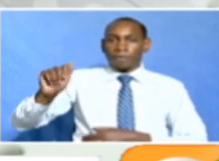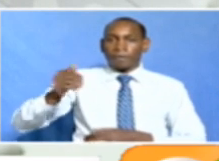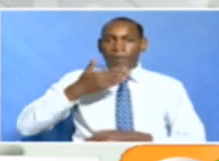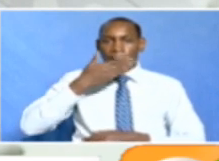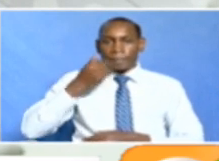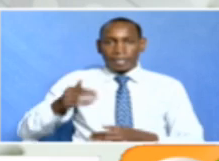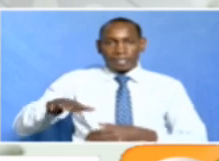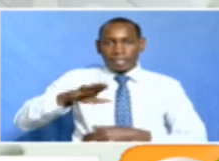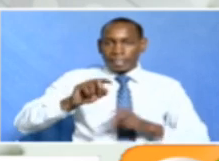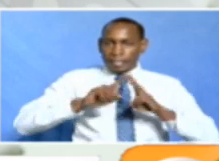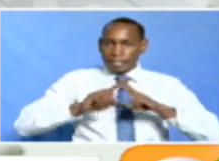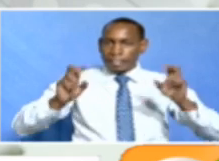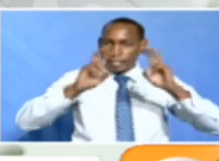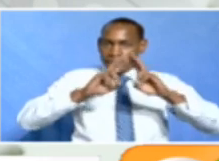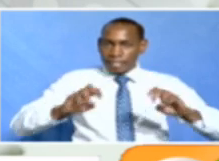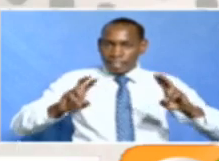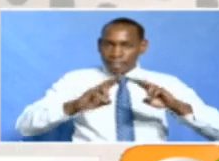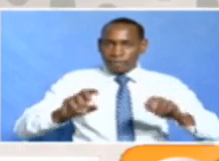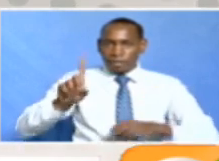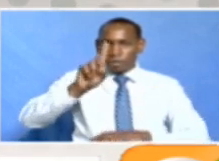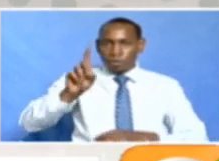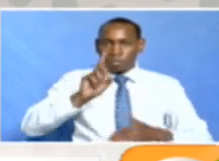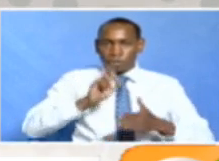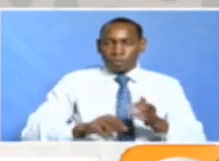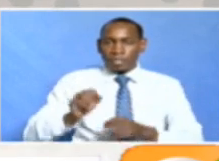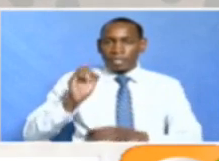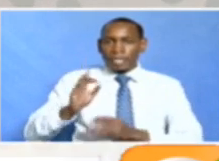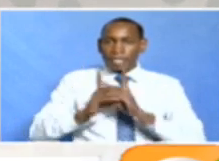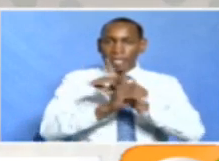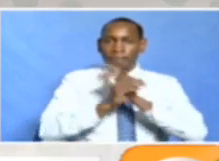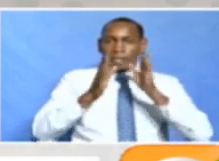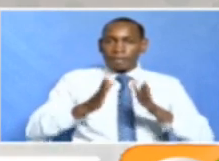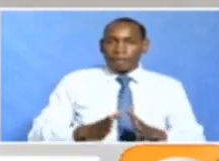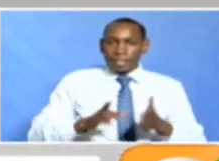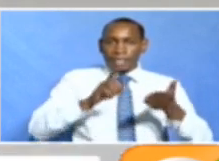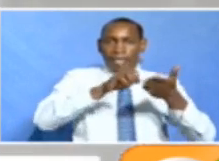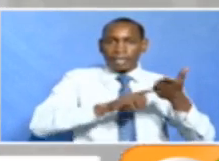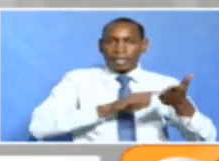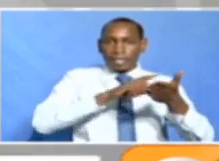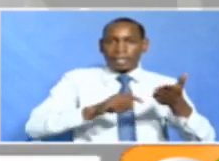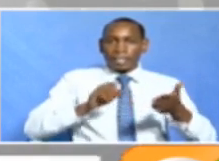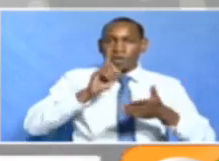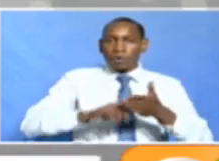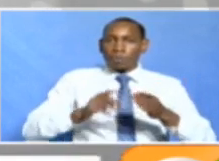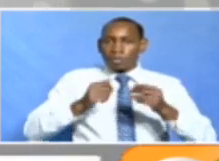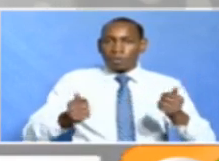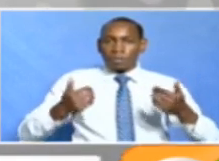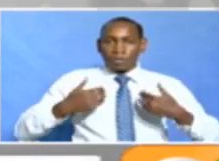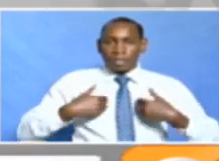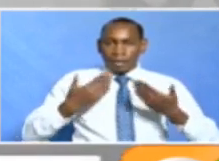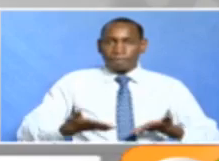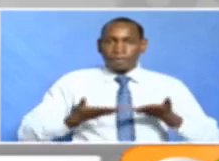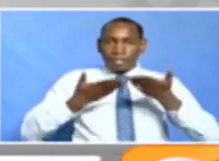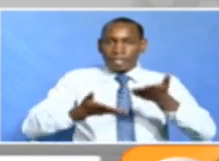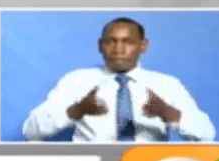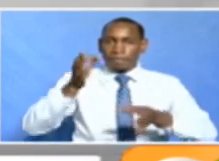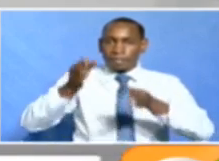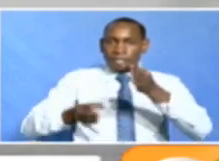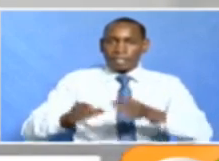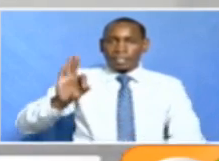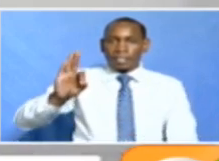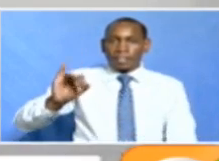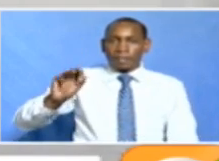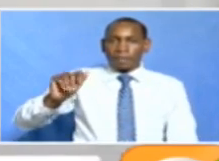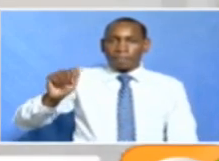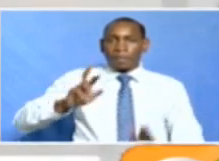us with the investigation. The question is, if Owino is found guilty, what measures are in place to provide justice? According to the FIFA Code